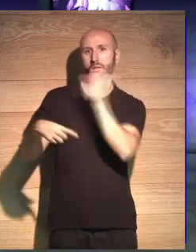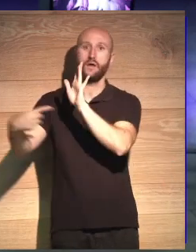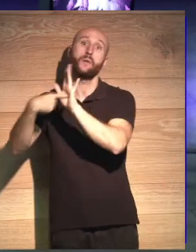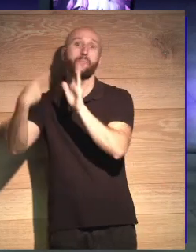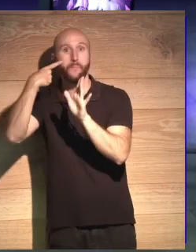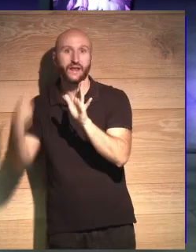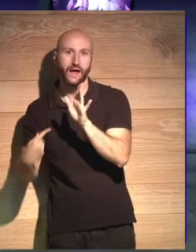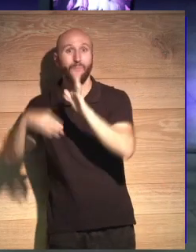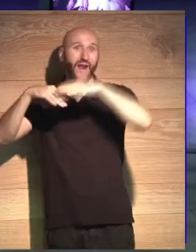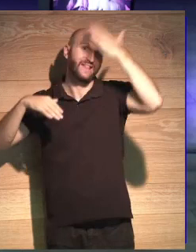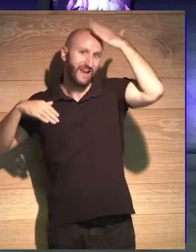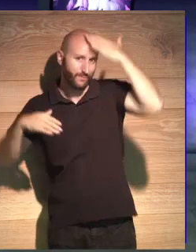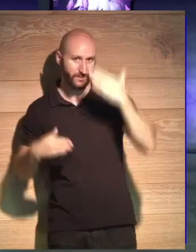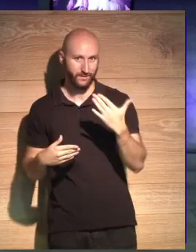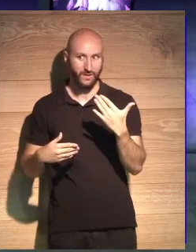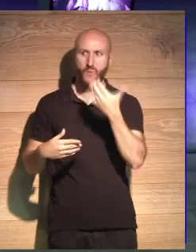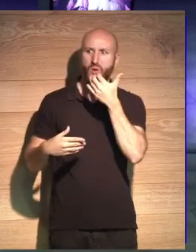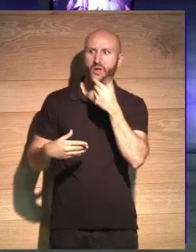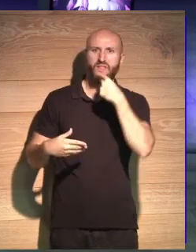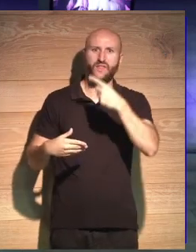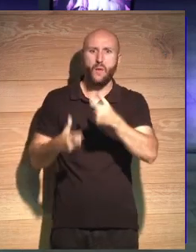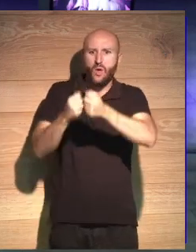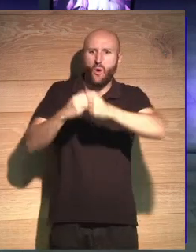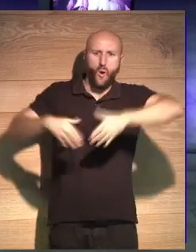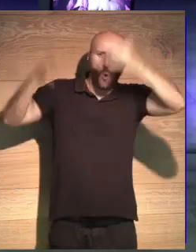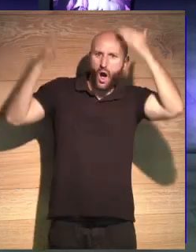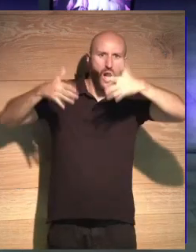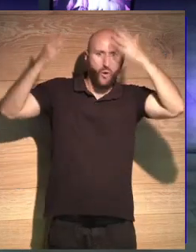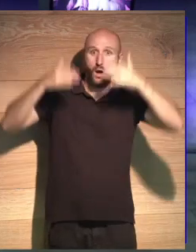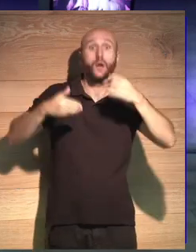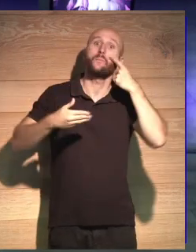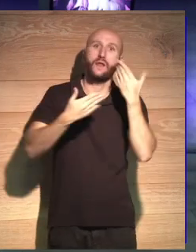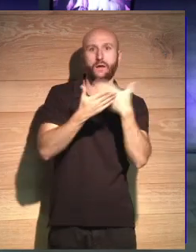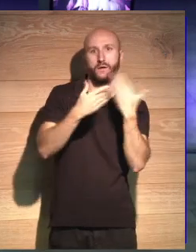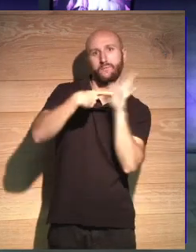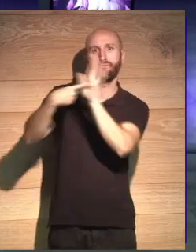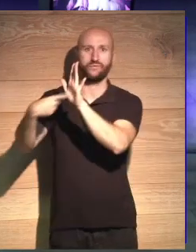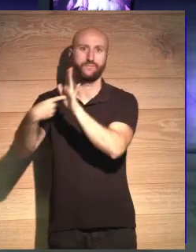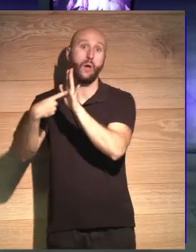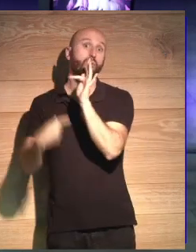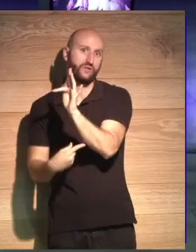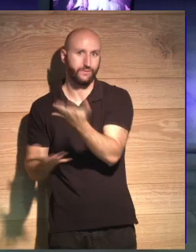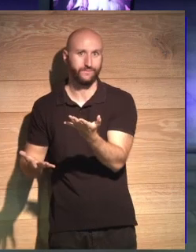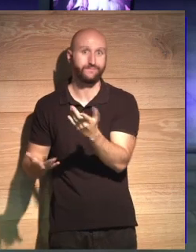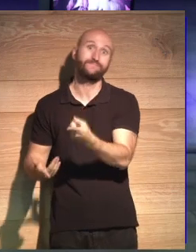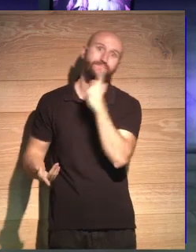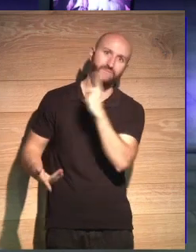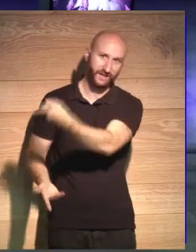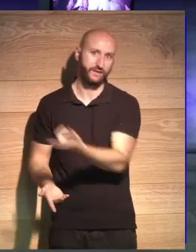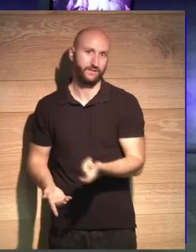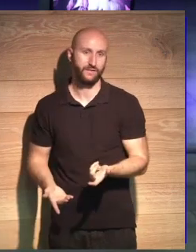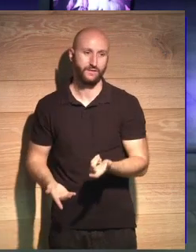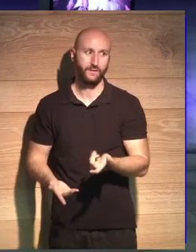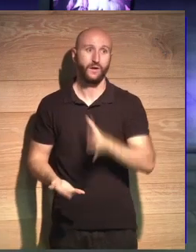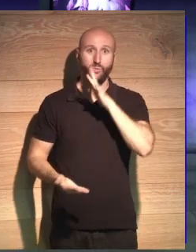interesting demonstrations, interesting proofs in order to shut people like some American presidents that I can think of when they